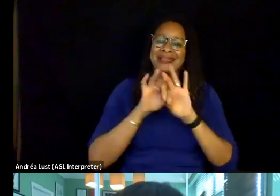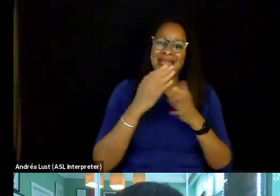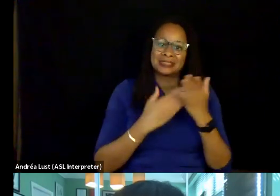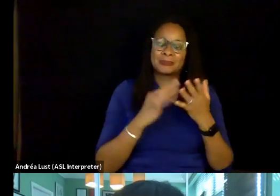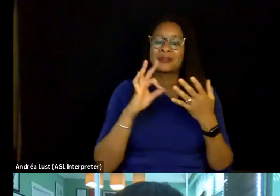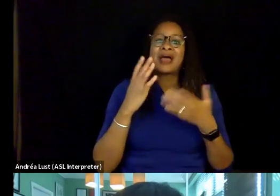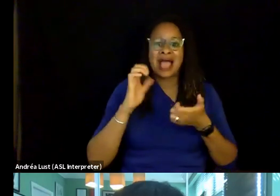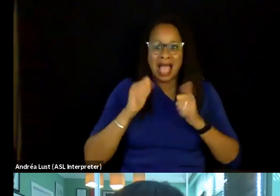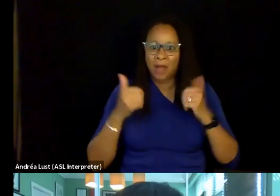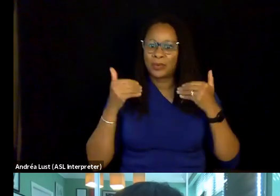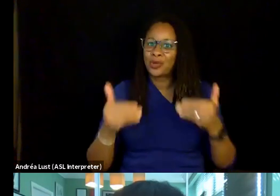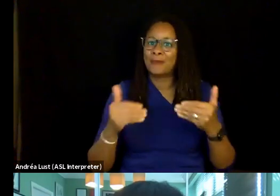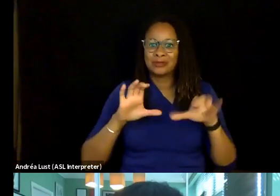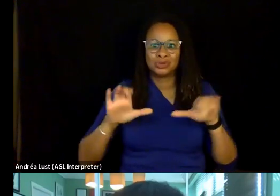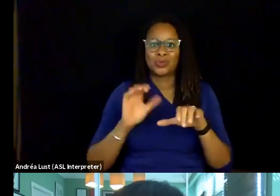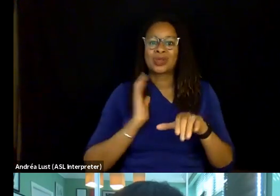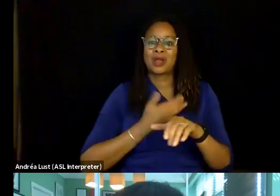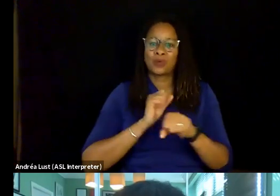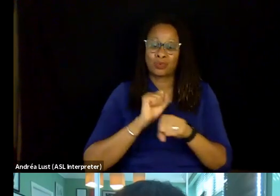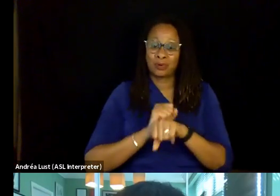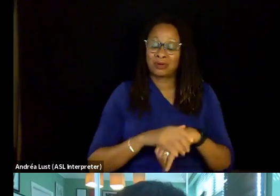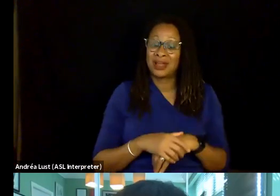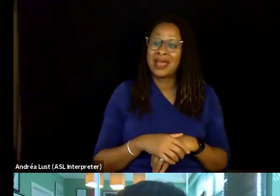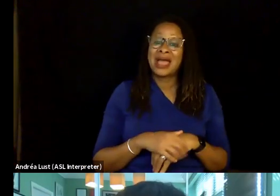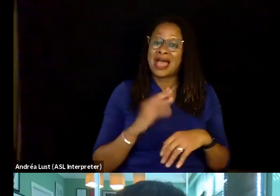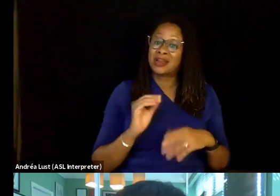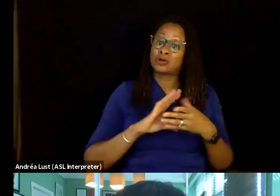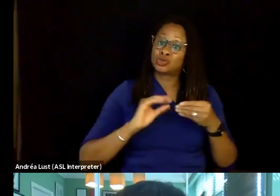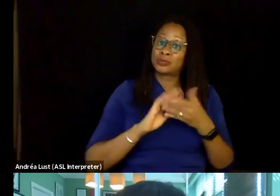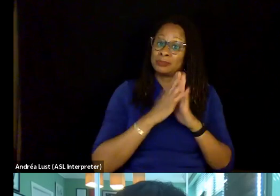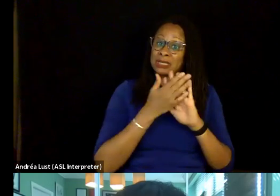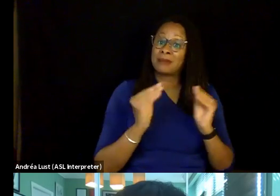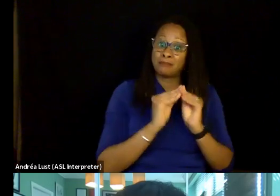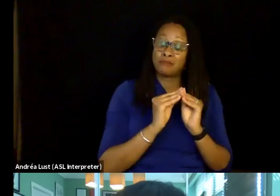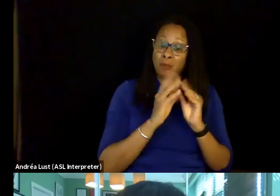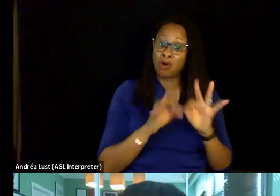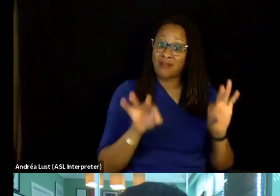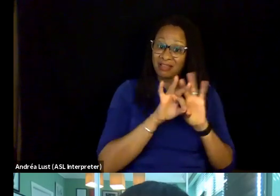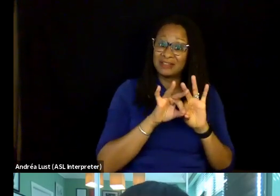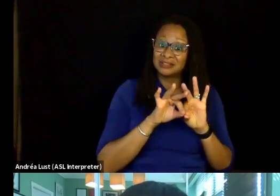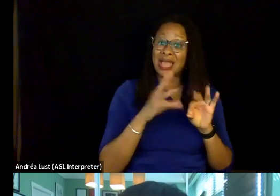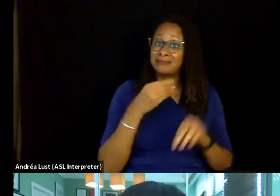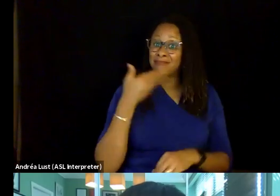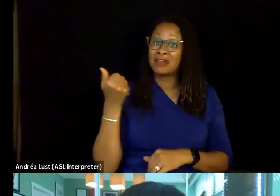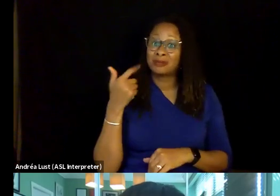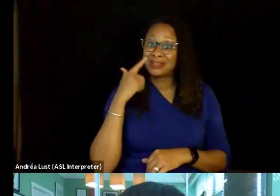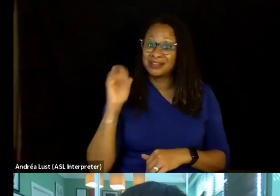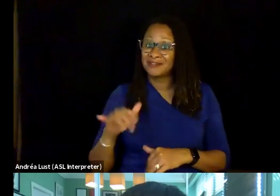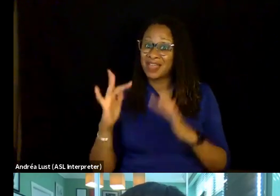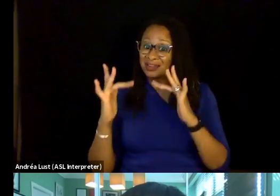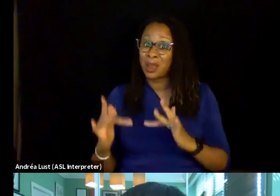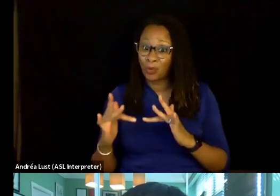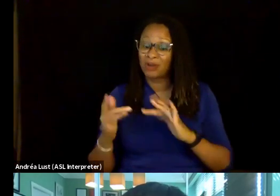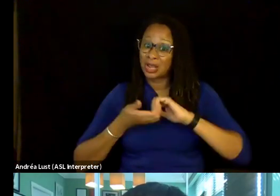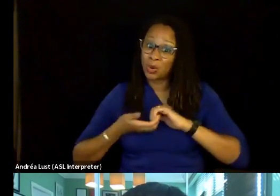how we go about doing our work. And it has made our stories more relevant and better, frankly. So